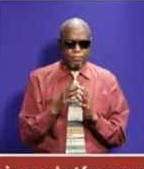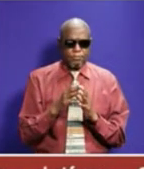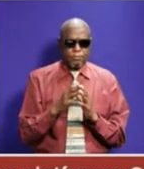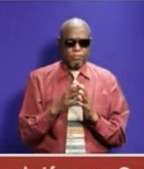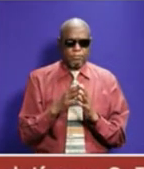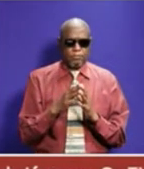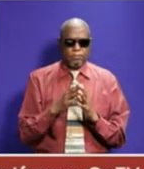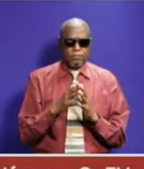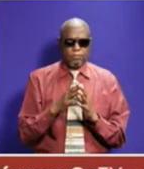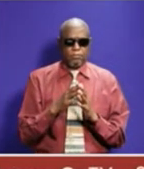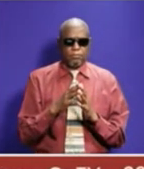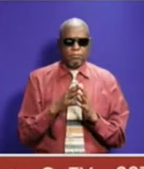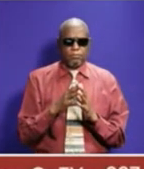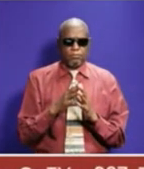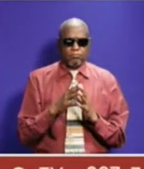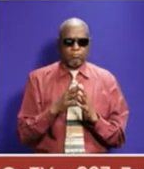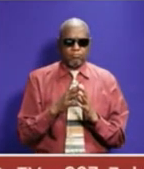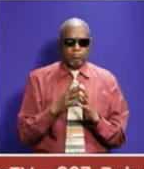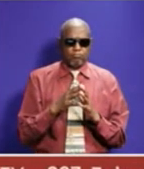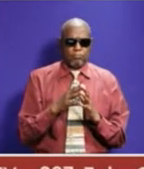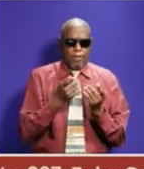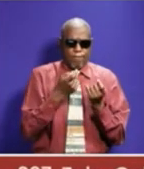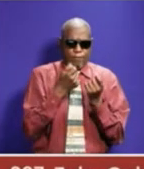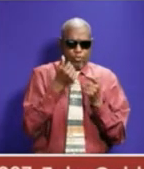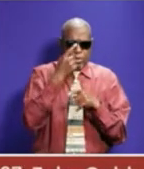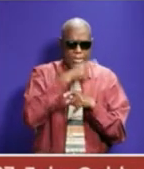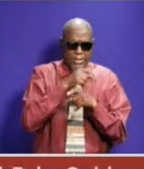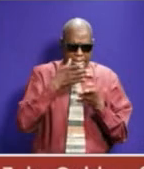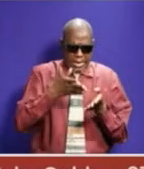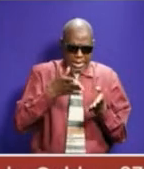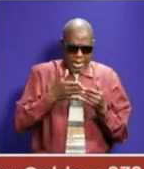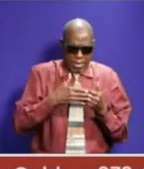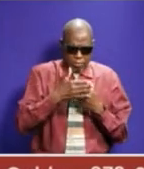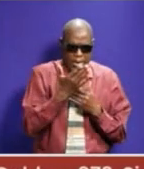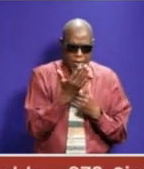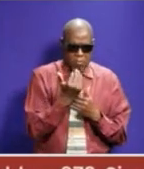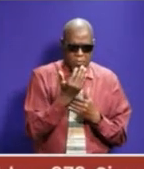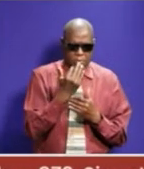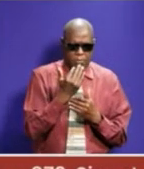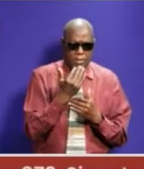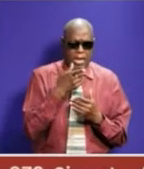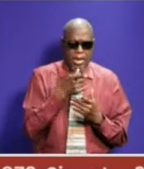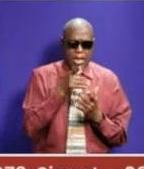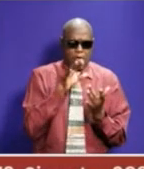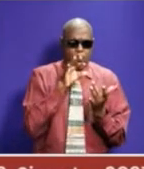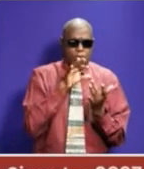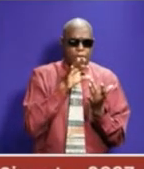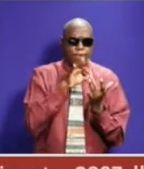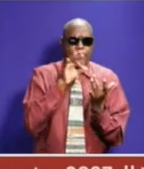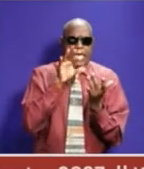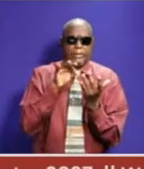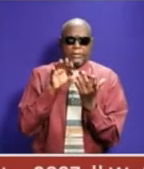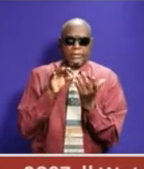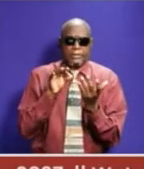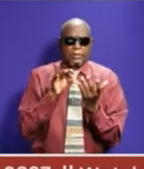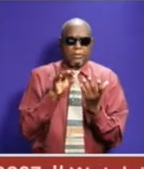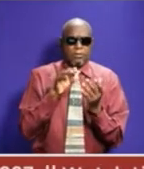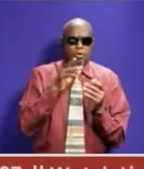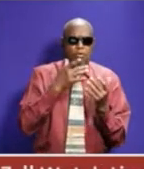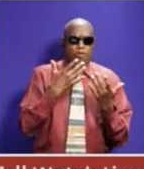in a few days from now, there will no longer be vetting for